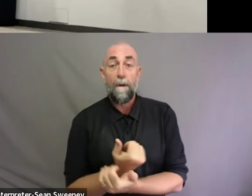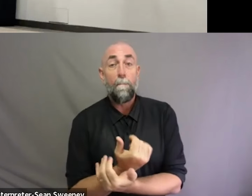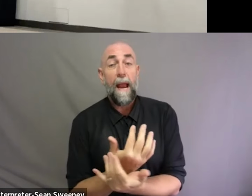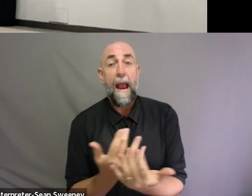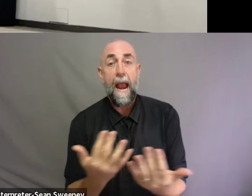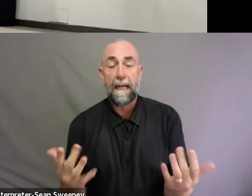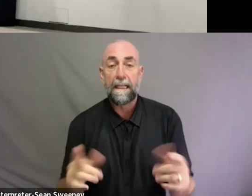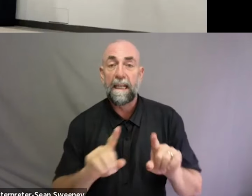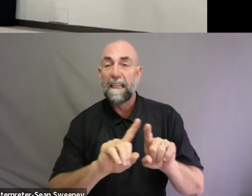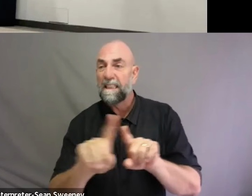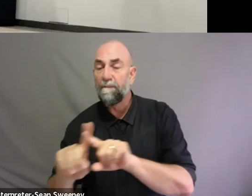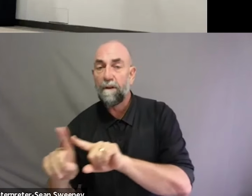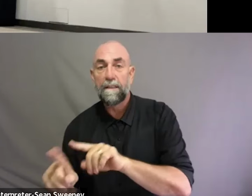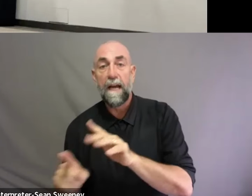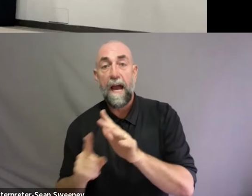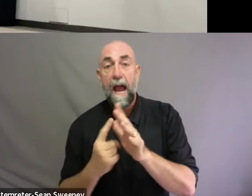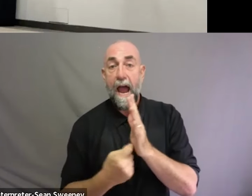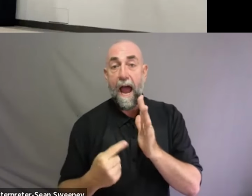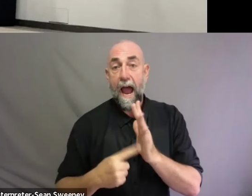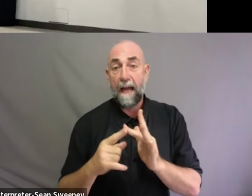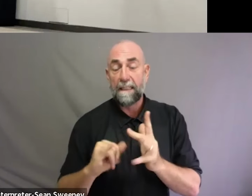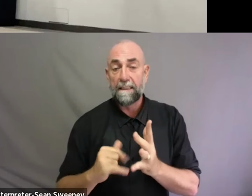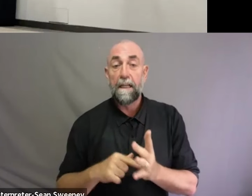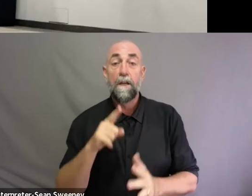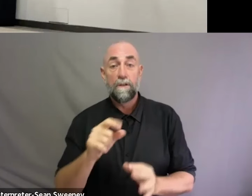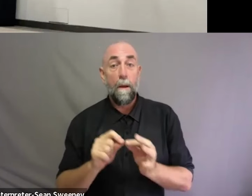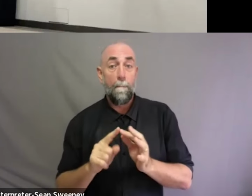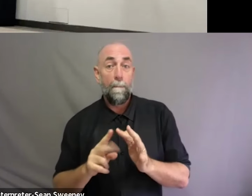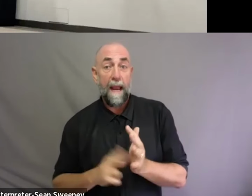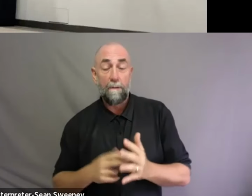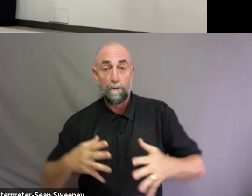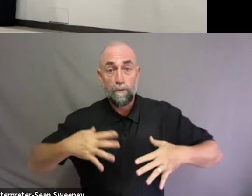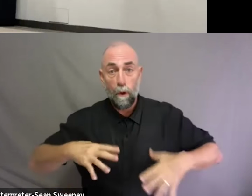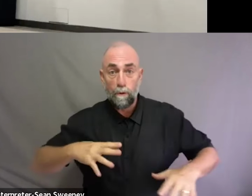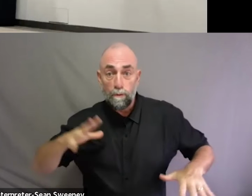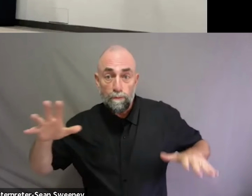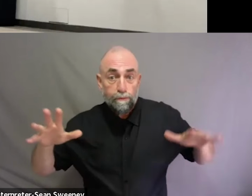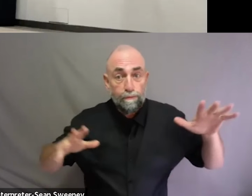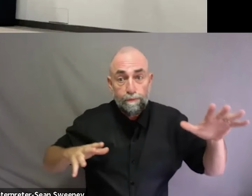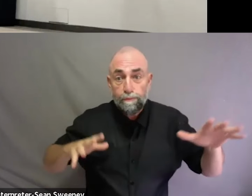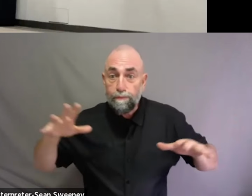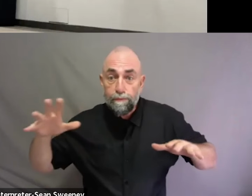with a character. So Ben was, in that motion capture suit driving a character,